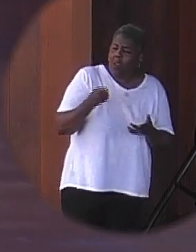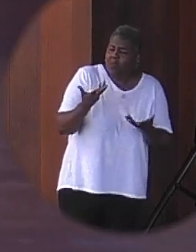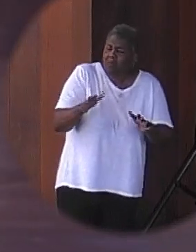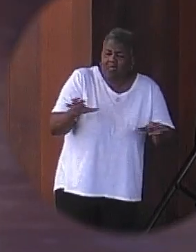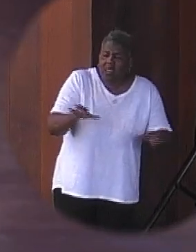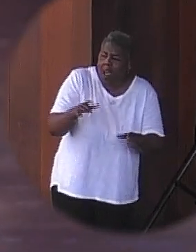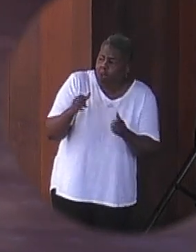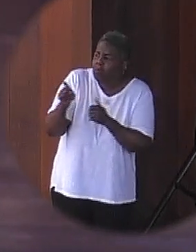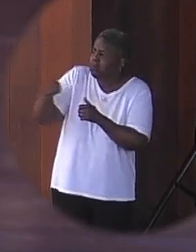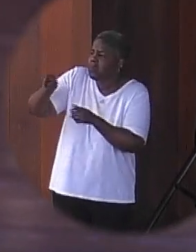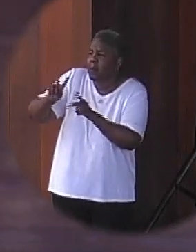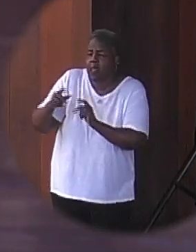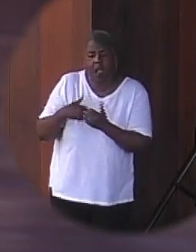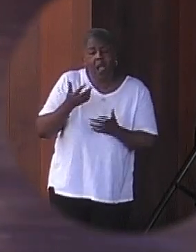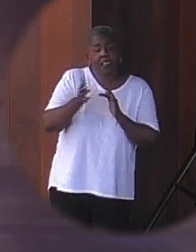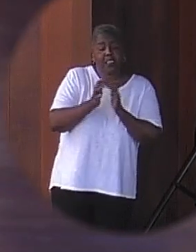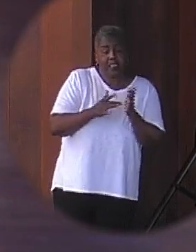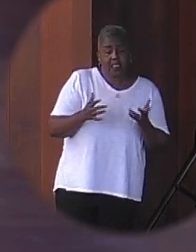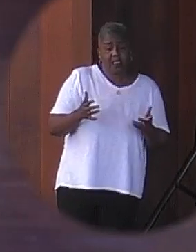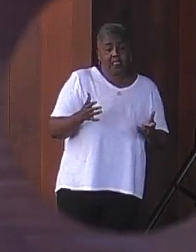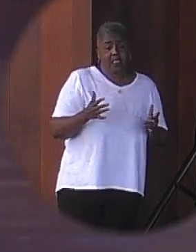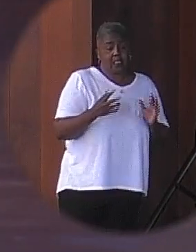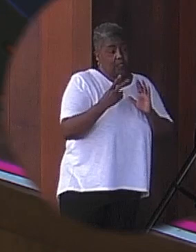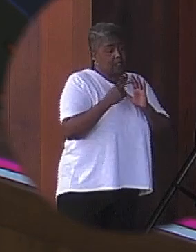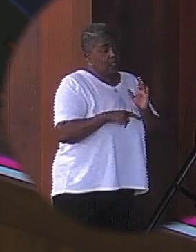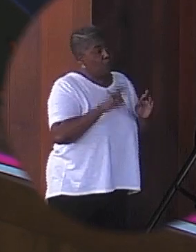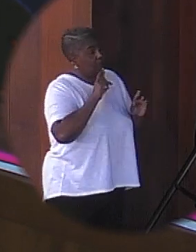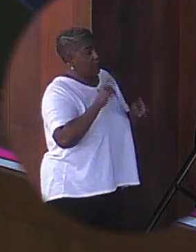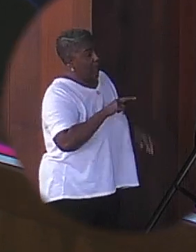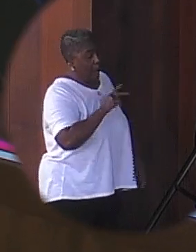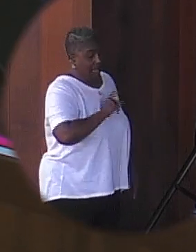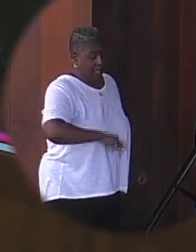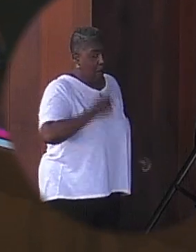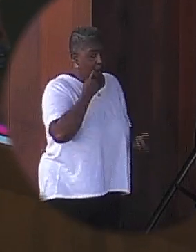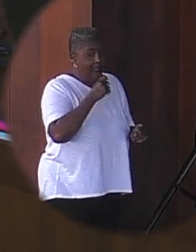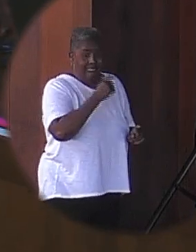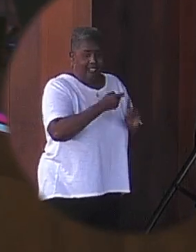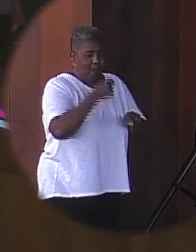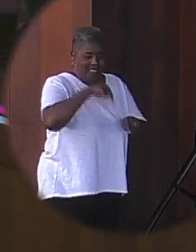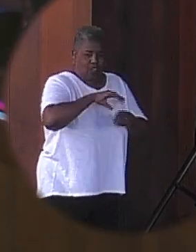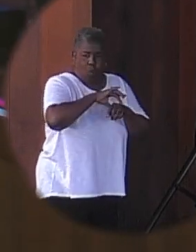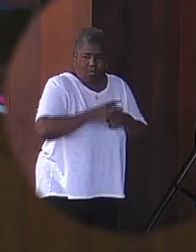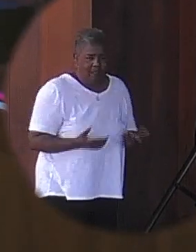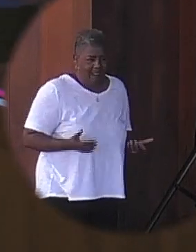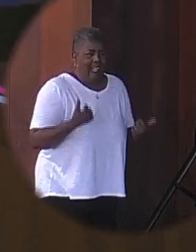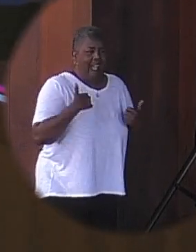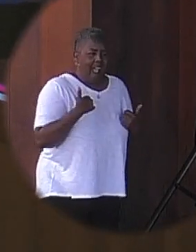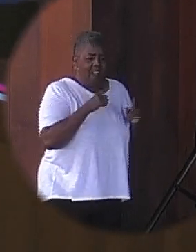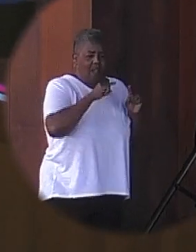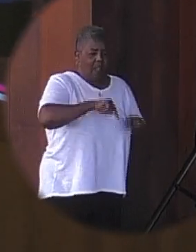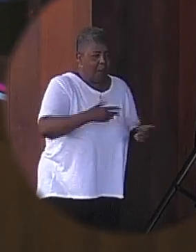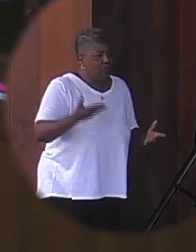done?" Jesus responds, read it, "My kingdom is not of this earth. I've come